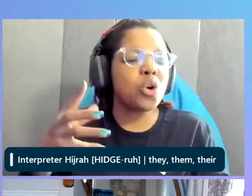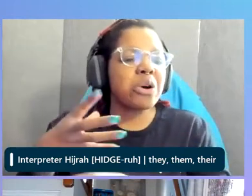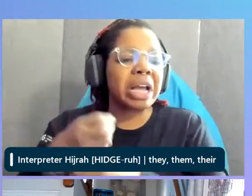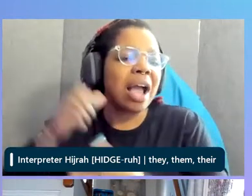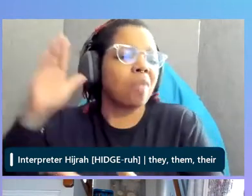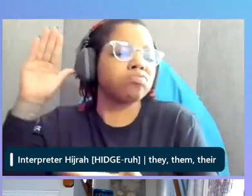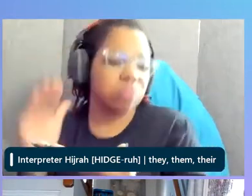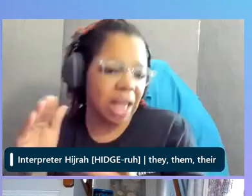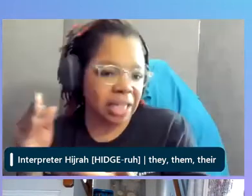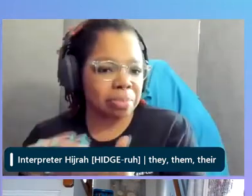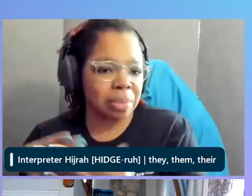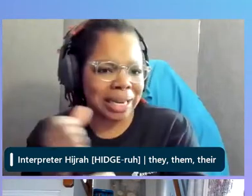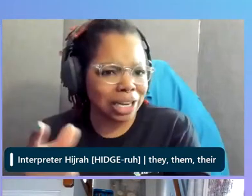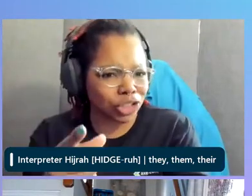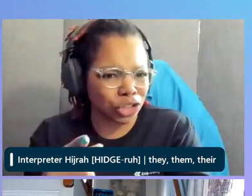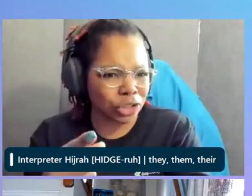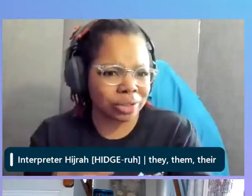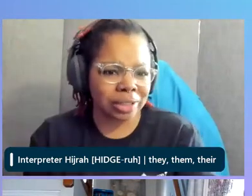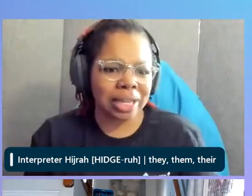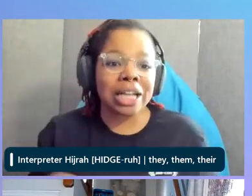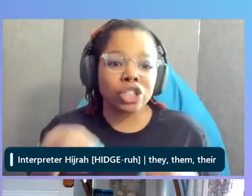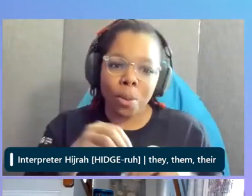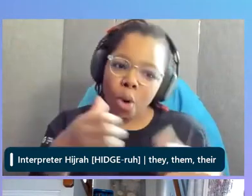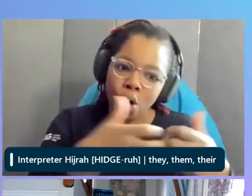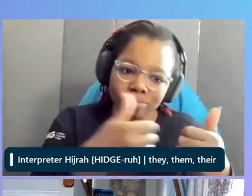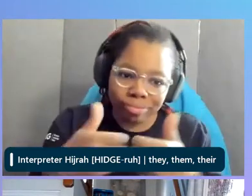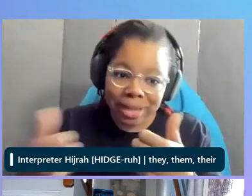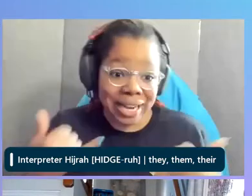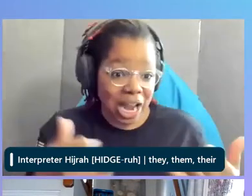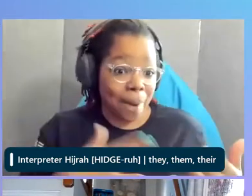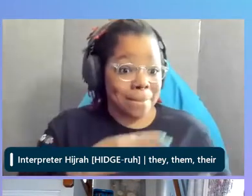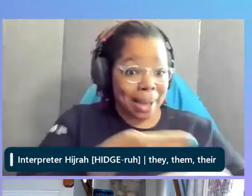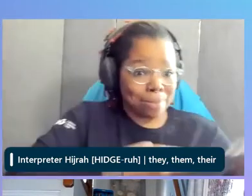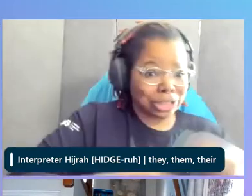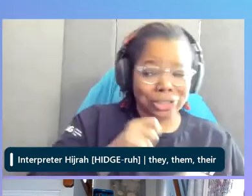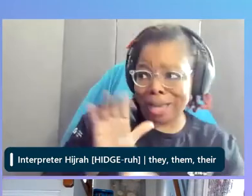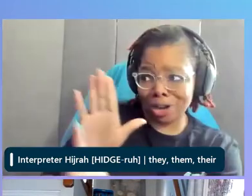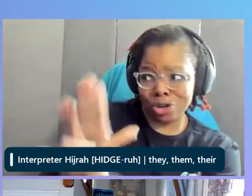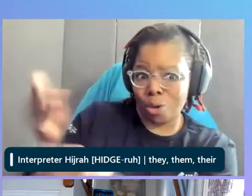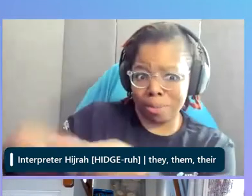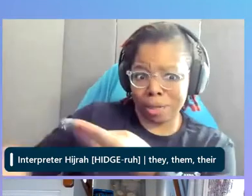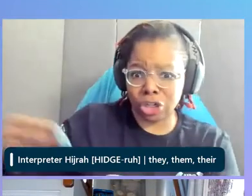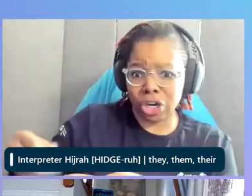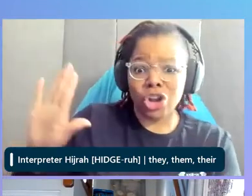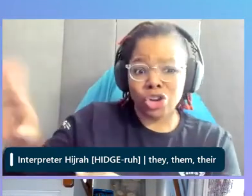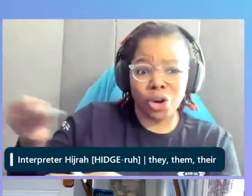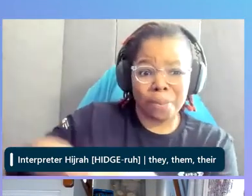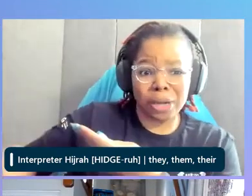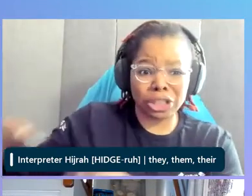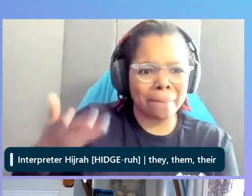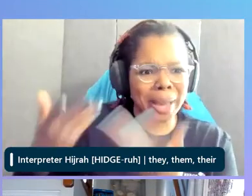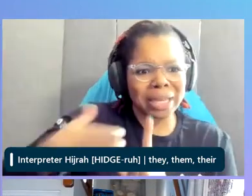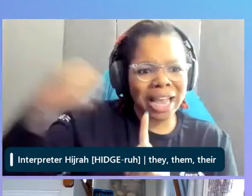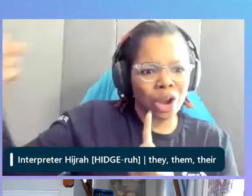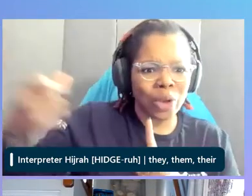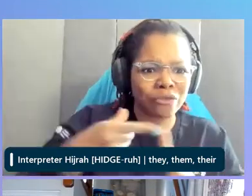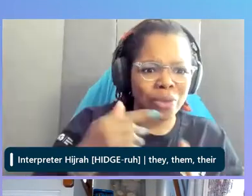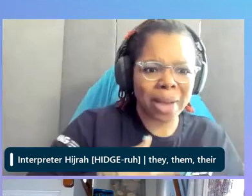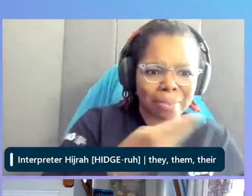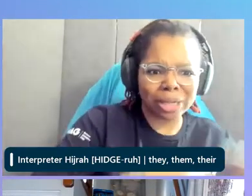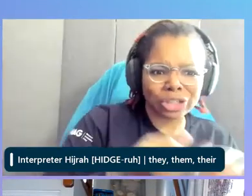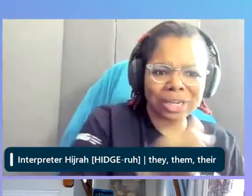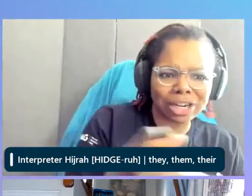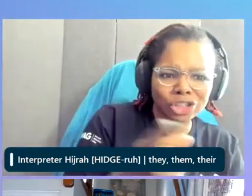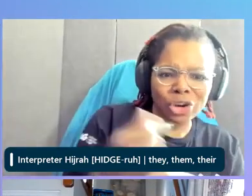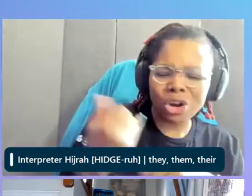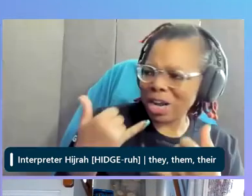next year. Well, again, more siloing, right? Because now my budget isn't your budget. And in fact, your budget might actually take away from my budget next year. So now we're